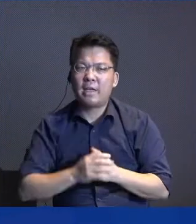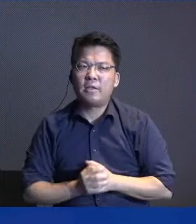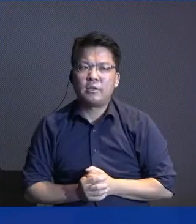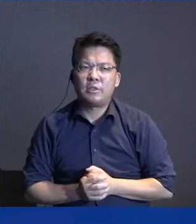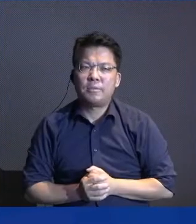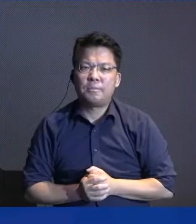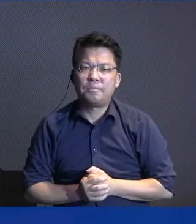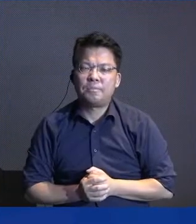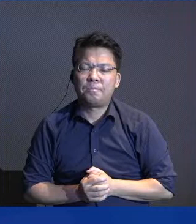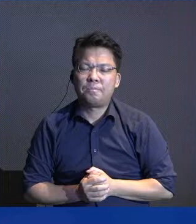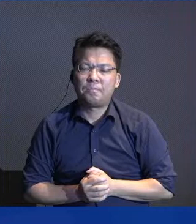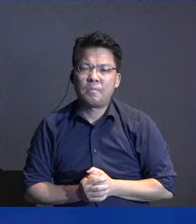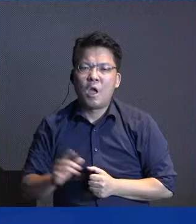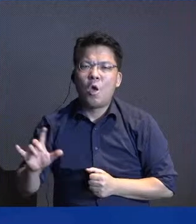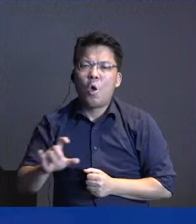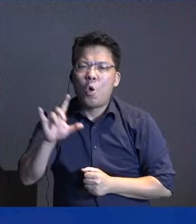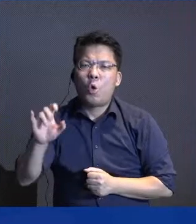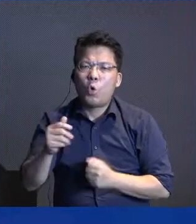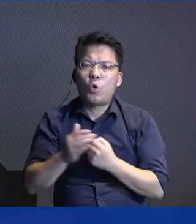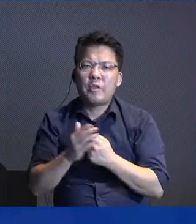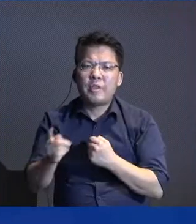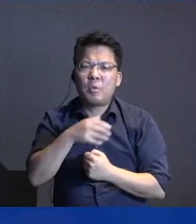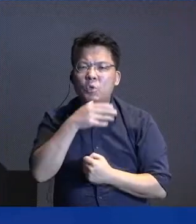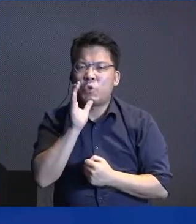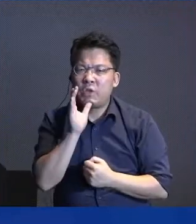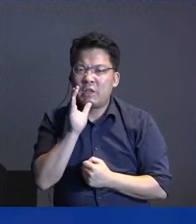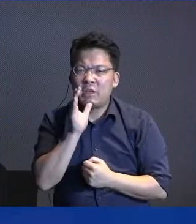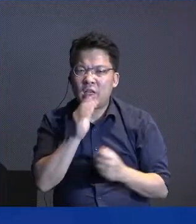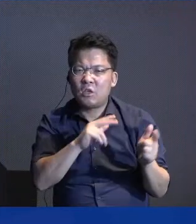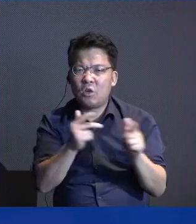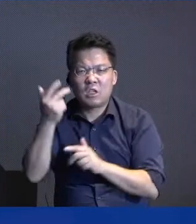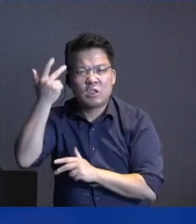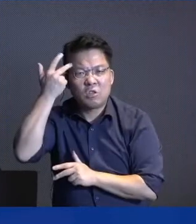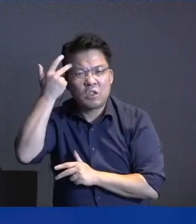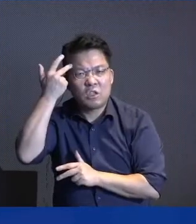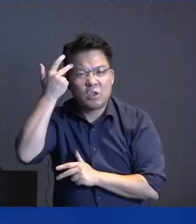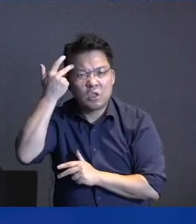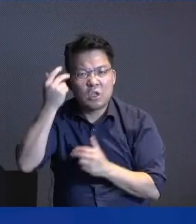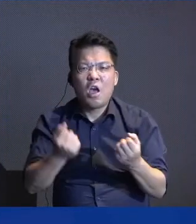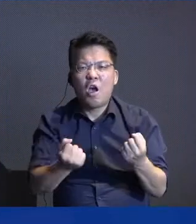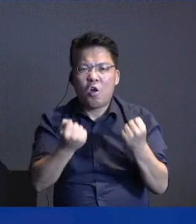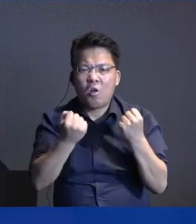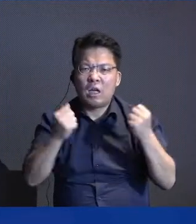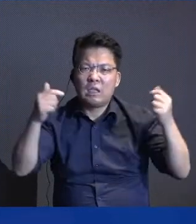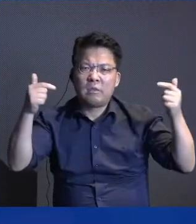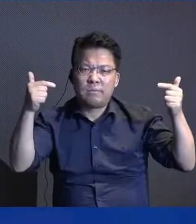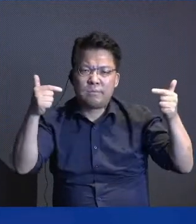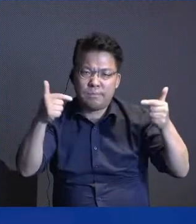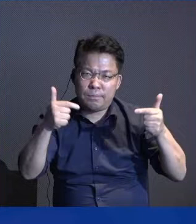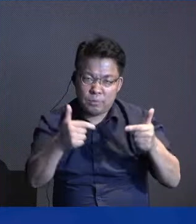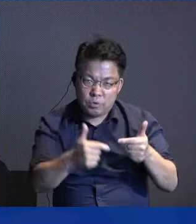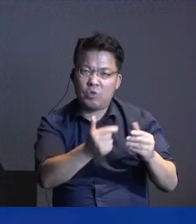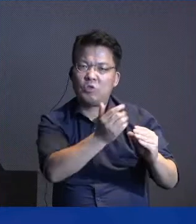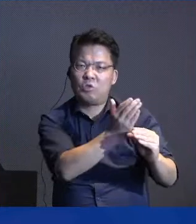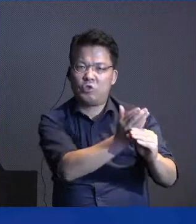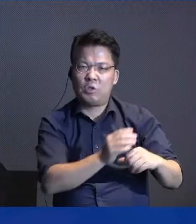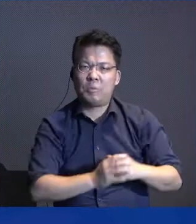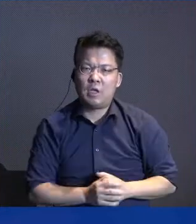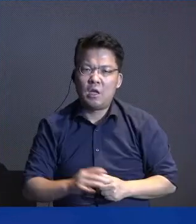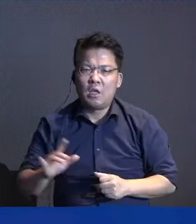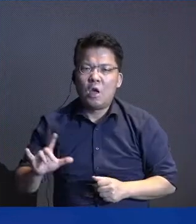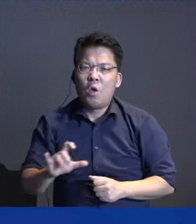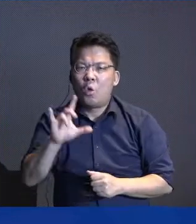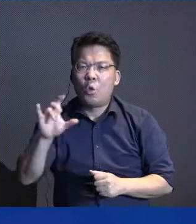Nevertheless, besides the biological changes, there were a lot of other factors that came into being. People